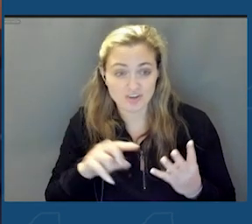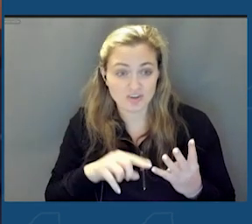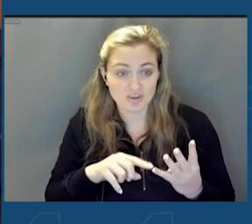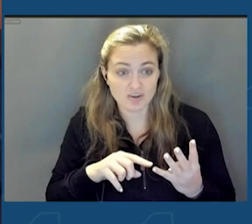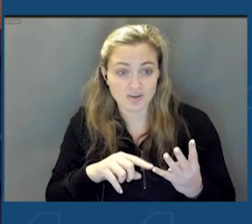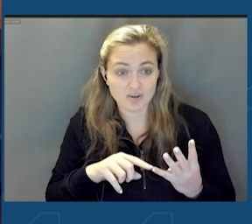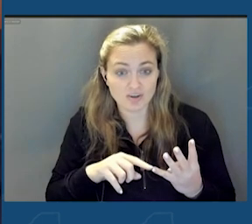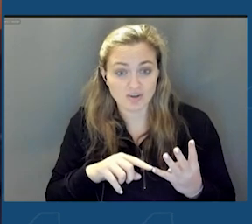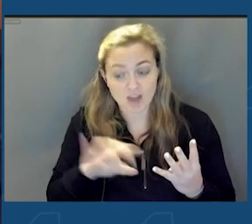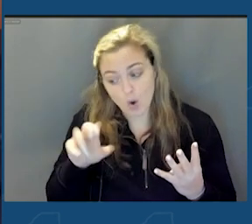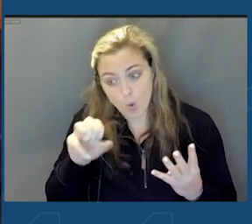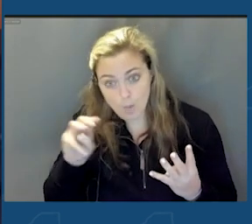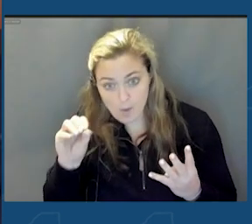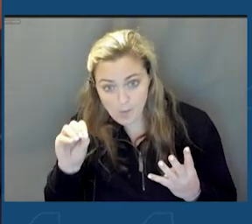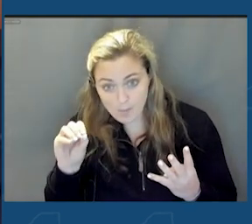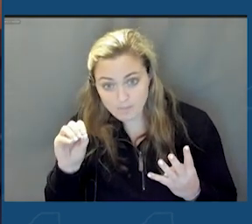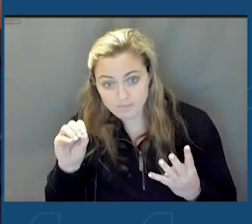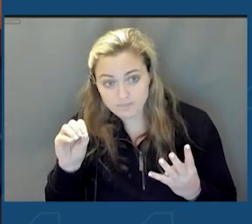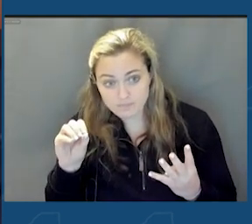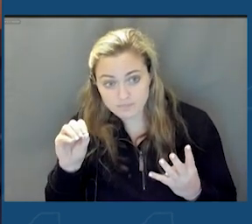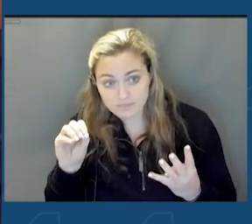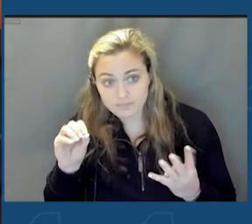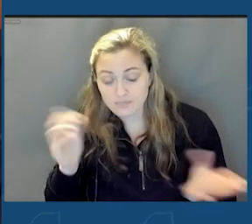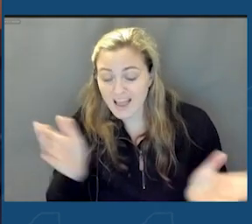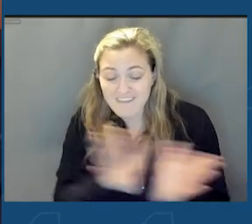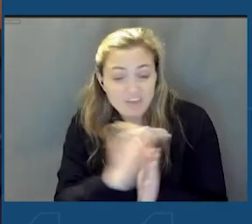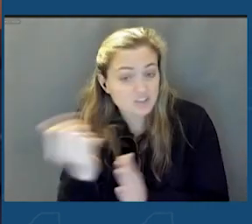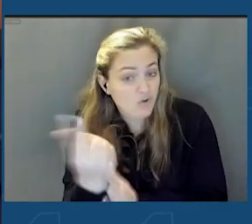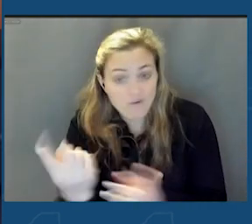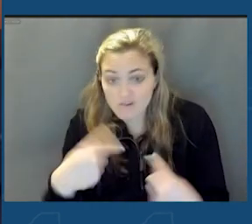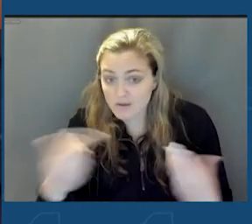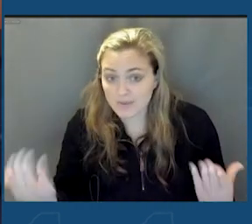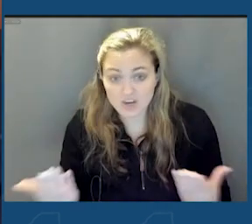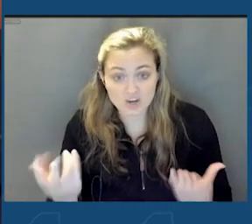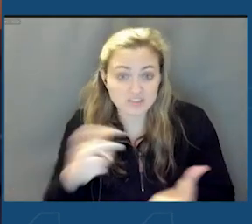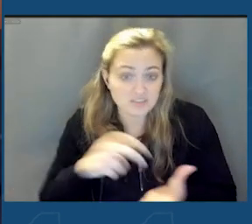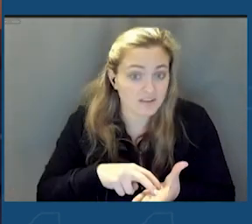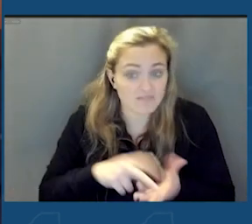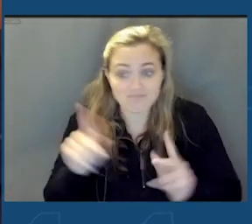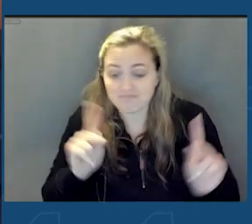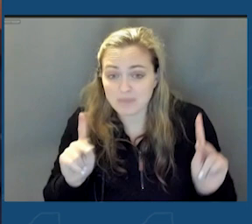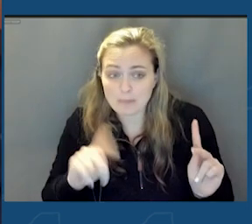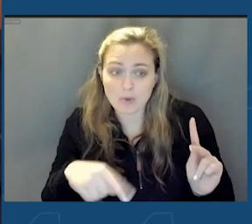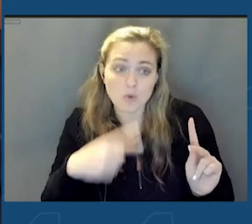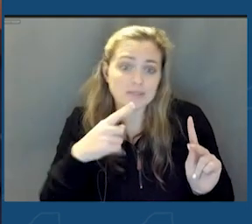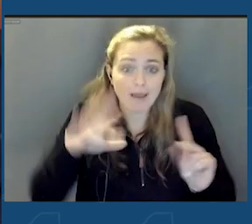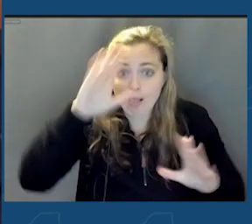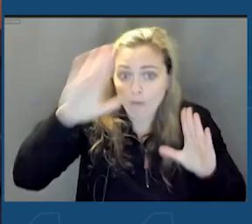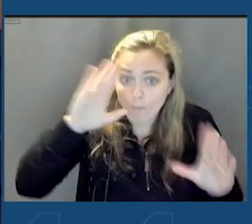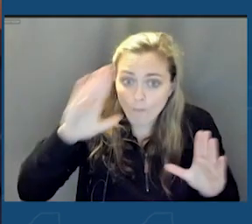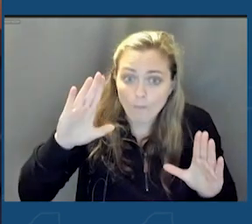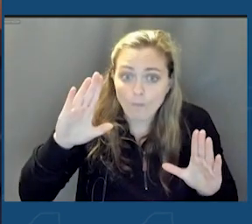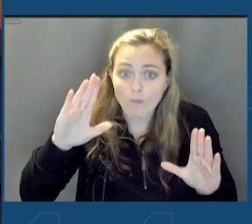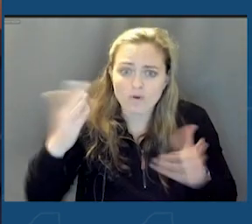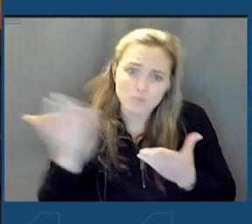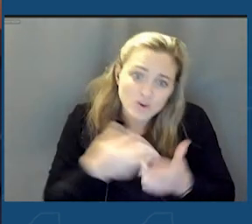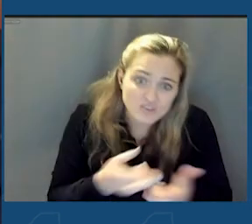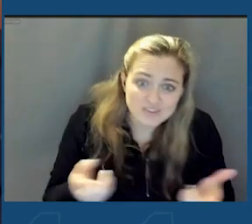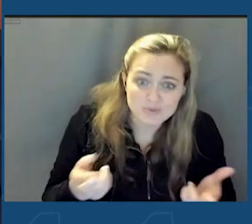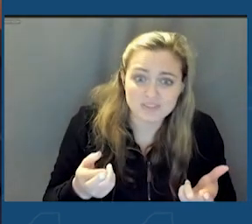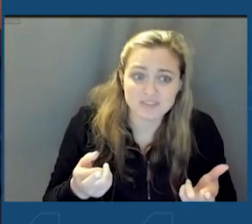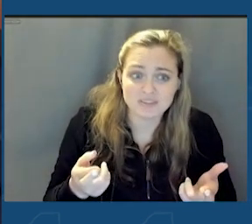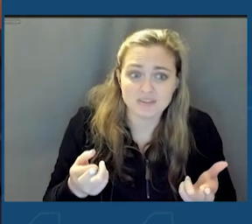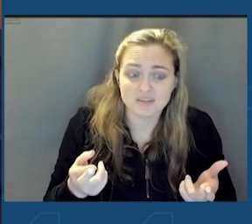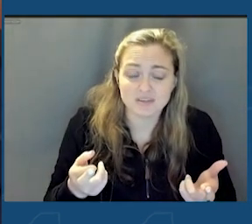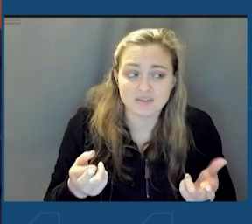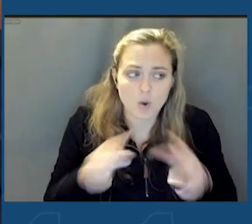friend Cuomo, I've asked all of them to come to East Harlem, stand in front of the people, say hello, bring resources, and it was